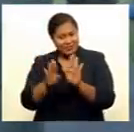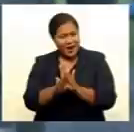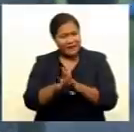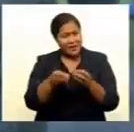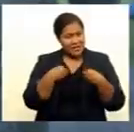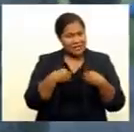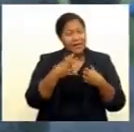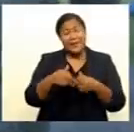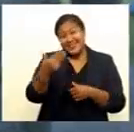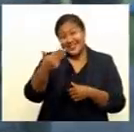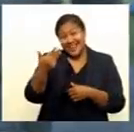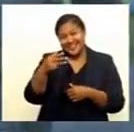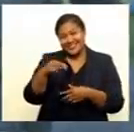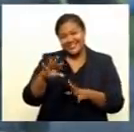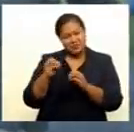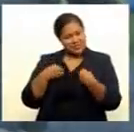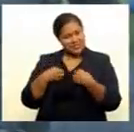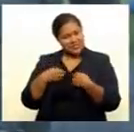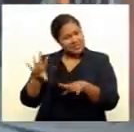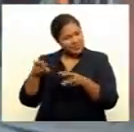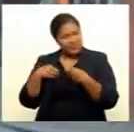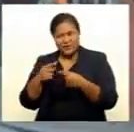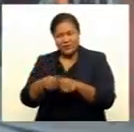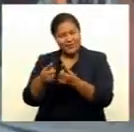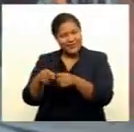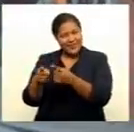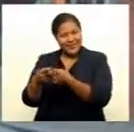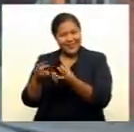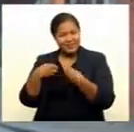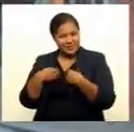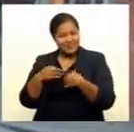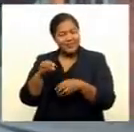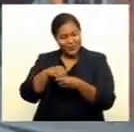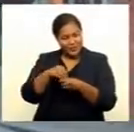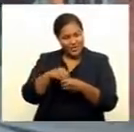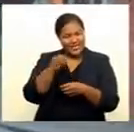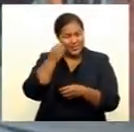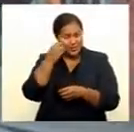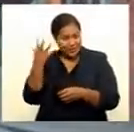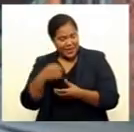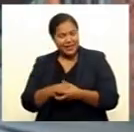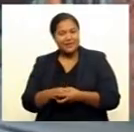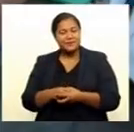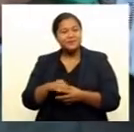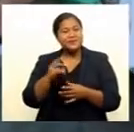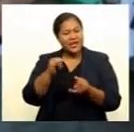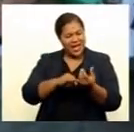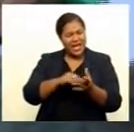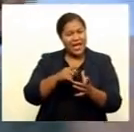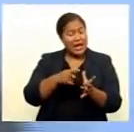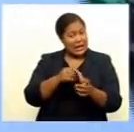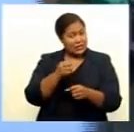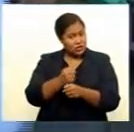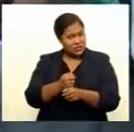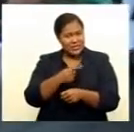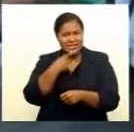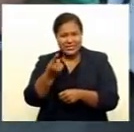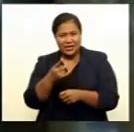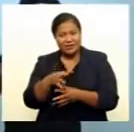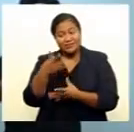and 19 applications were received from various businesses, including supermarkets. Said Qayyum says out of these, they had